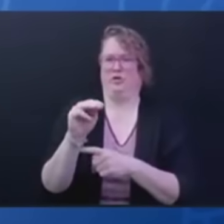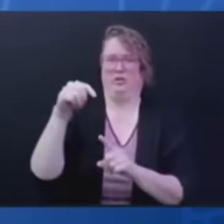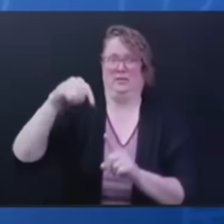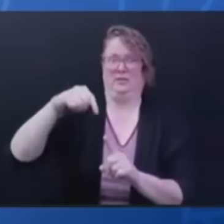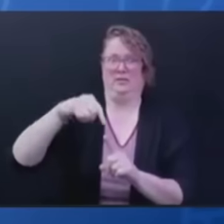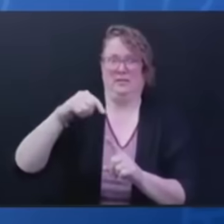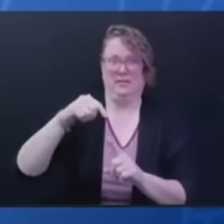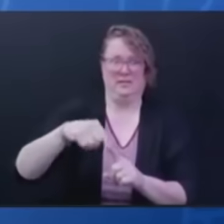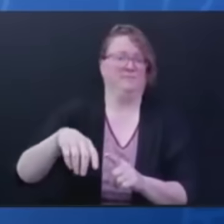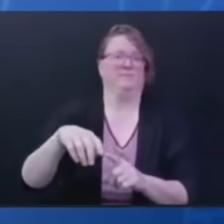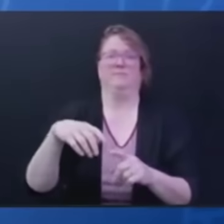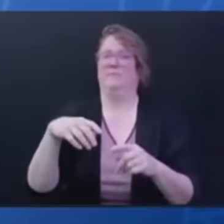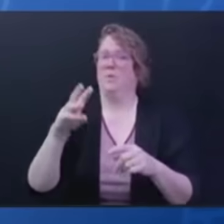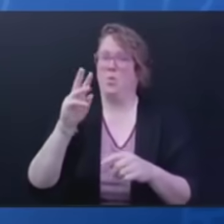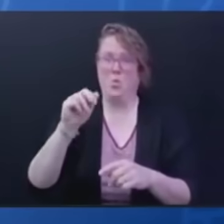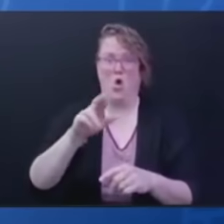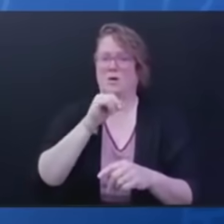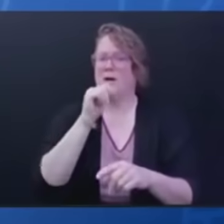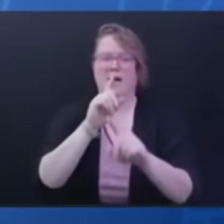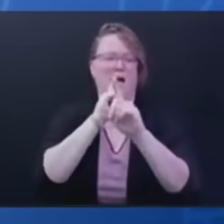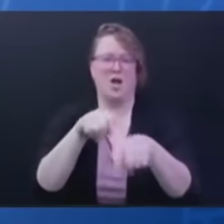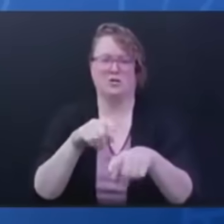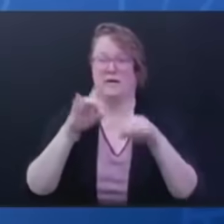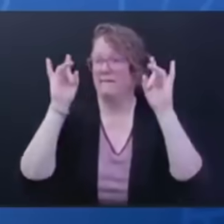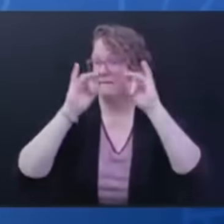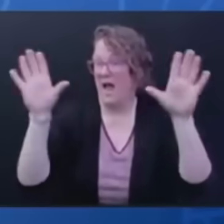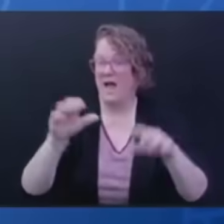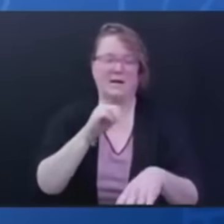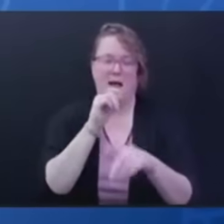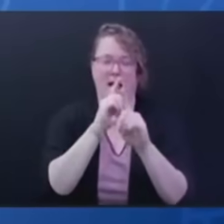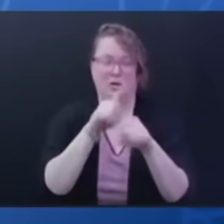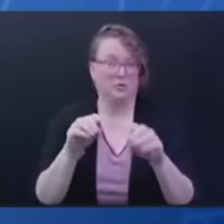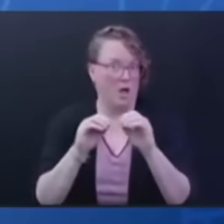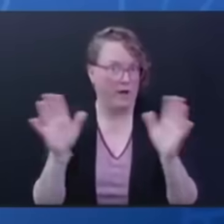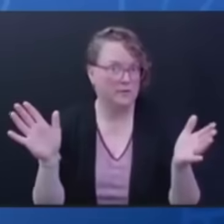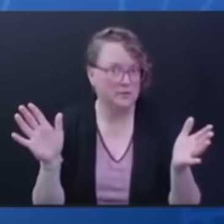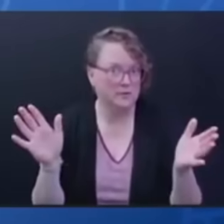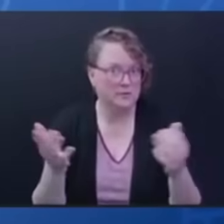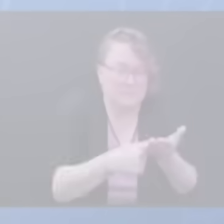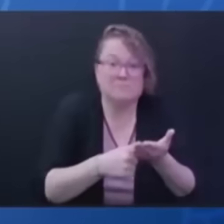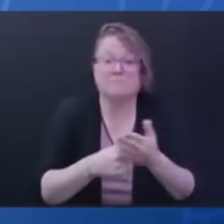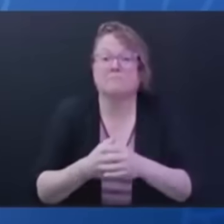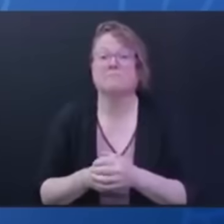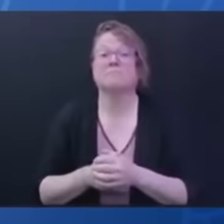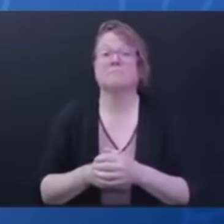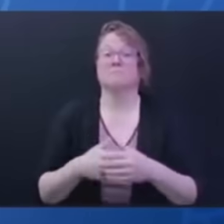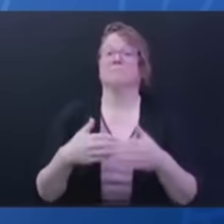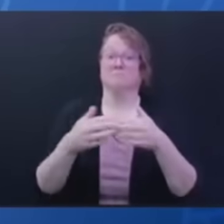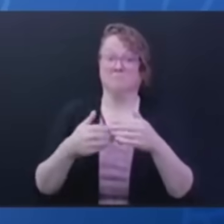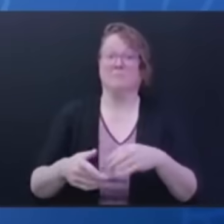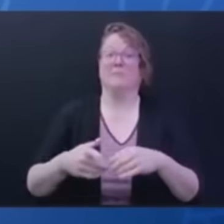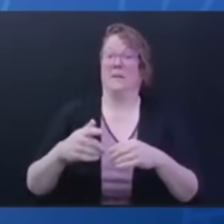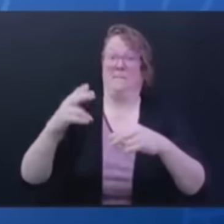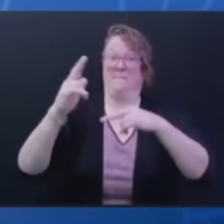violence is not a solution. Diplomacy is a solution. New ideas to stop generational violence and problems. Have they been provided with